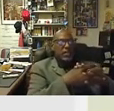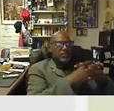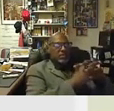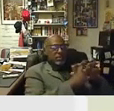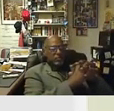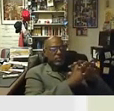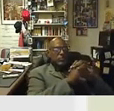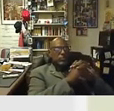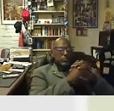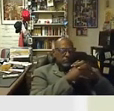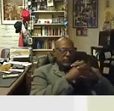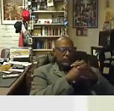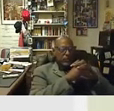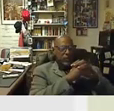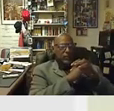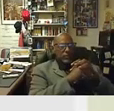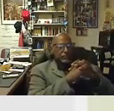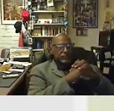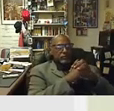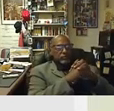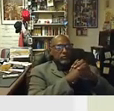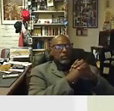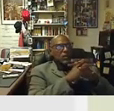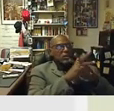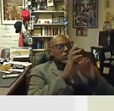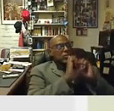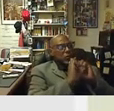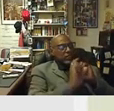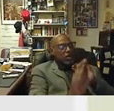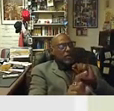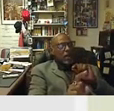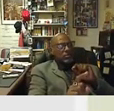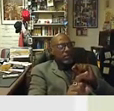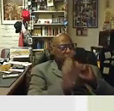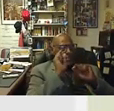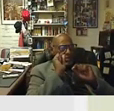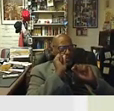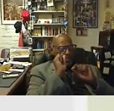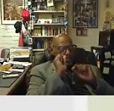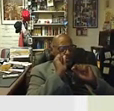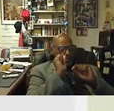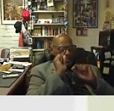that's how much they produce, okay? So when we talk about